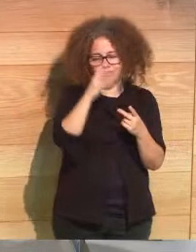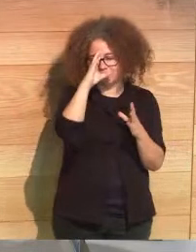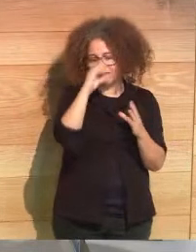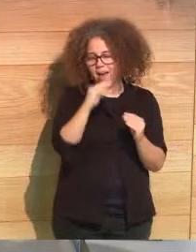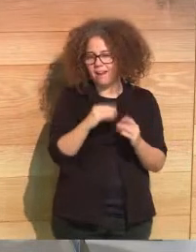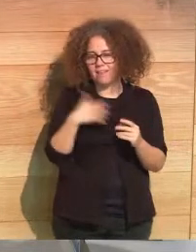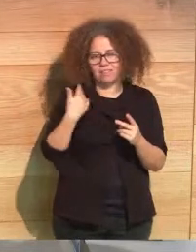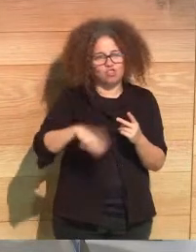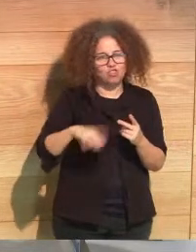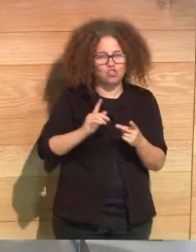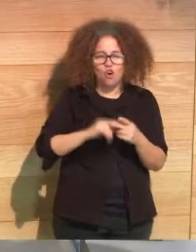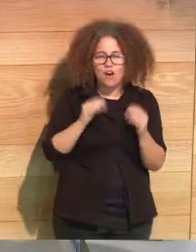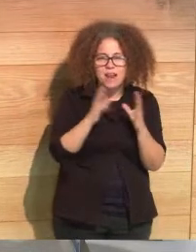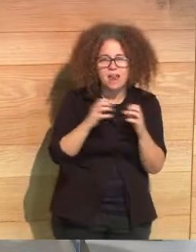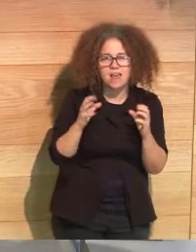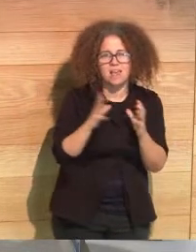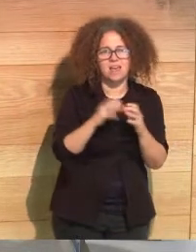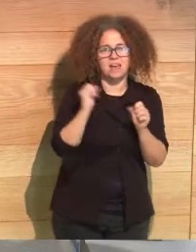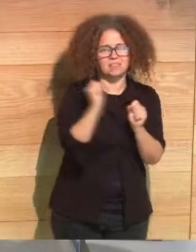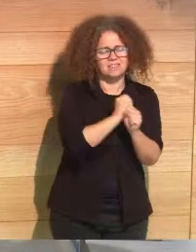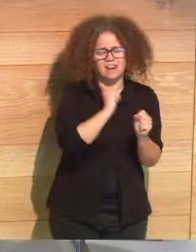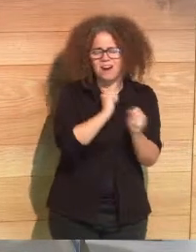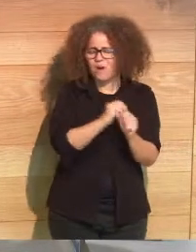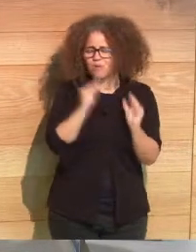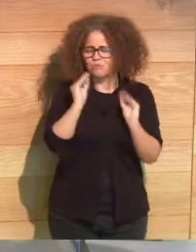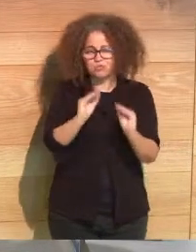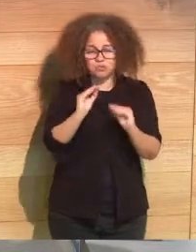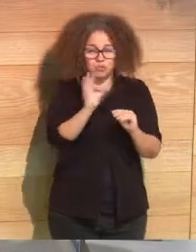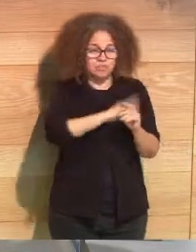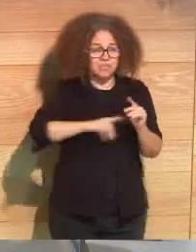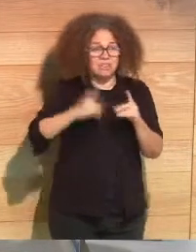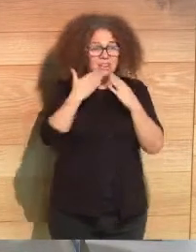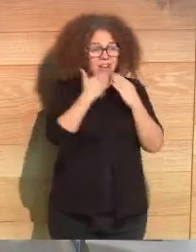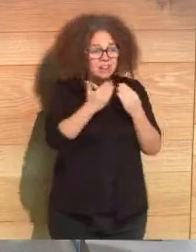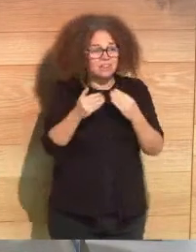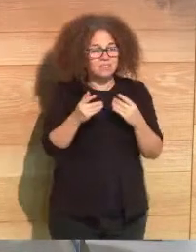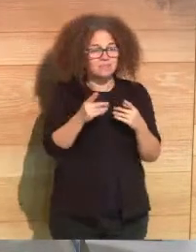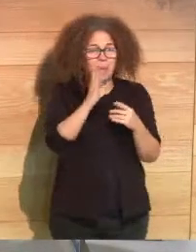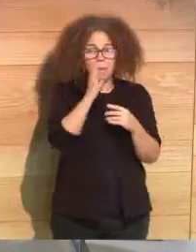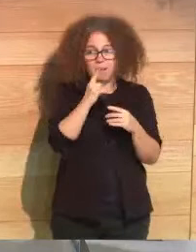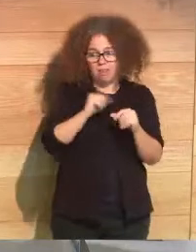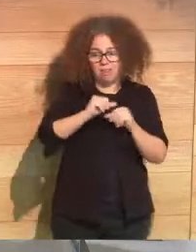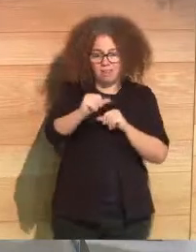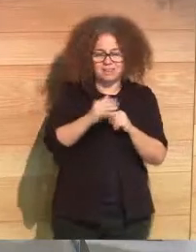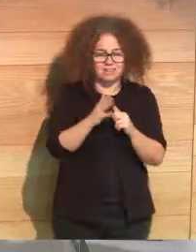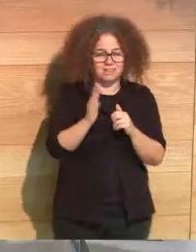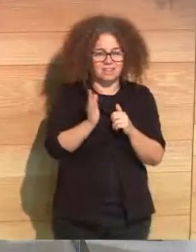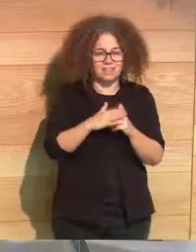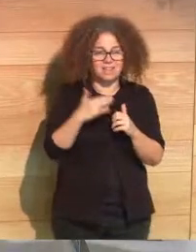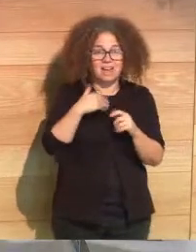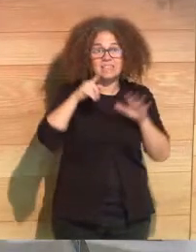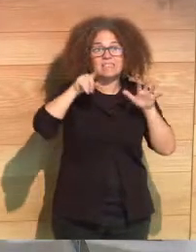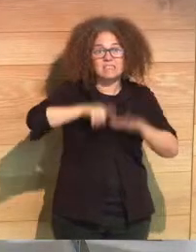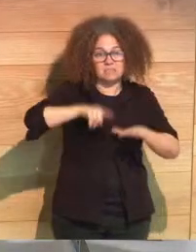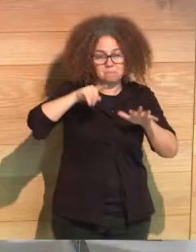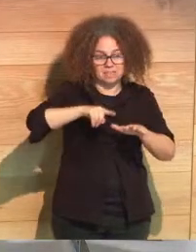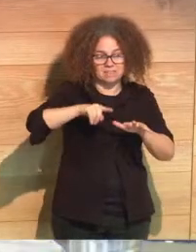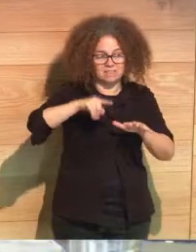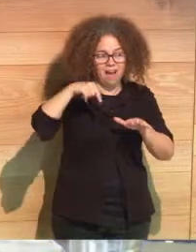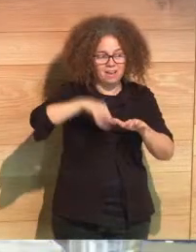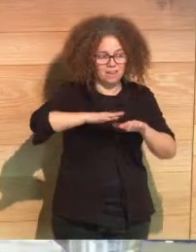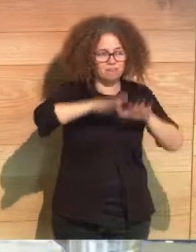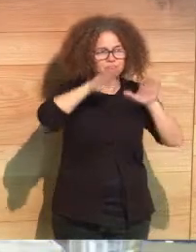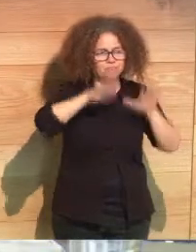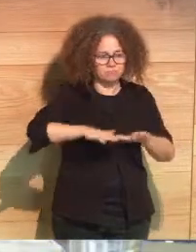their talent and their energy to make this development and deployment come true for